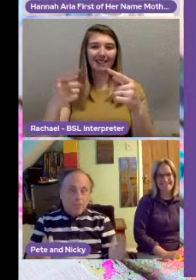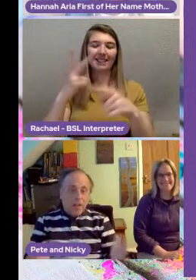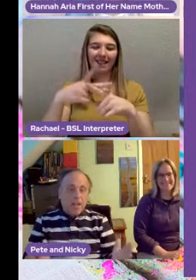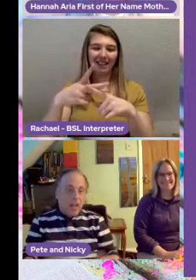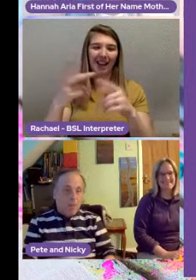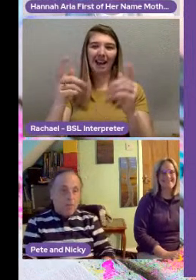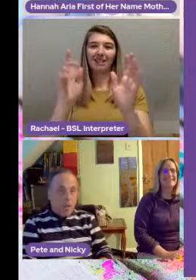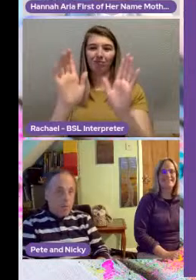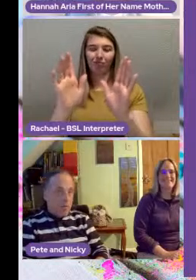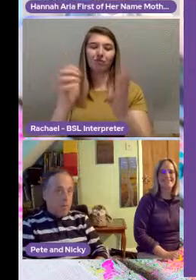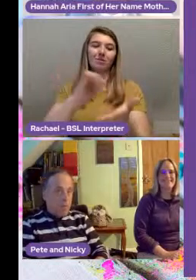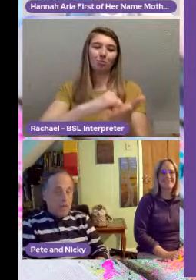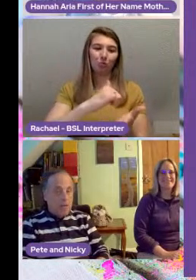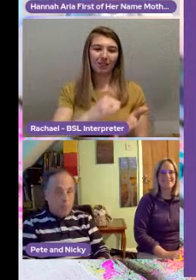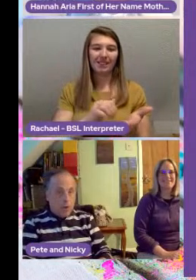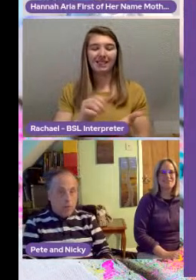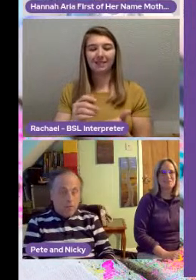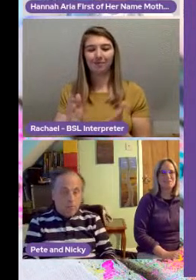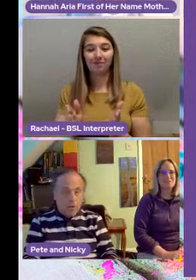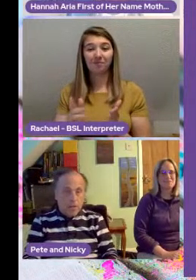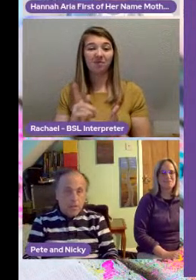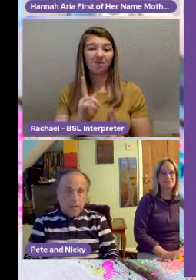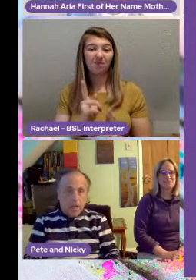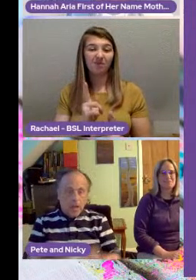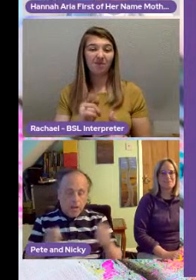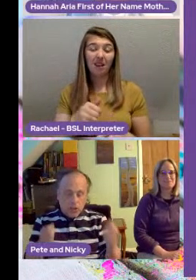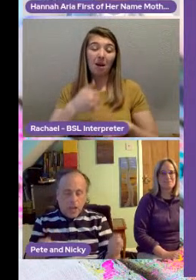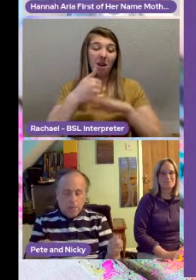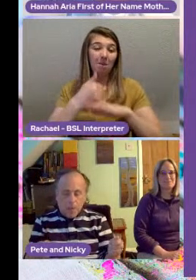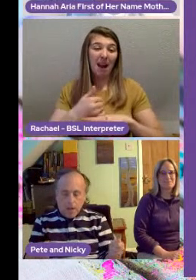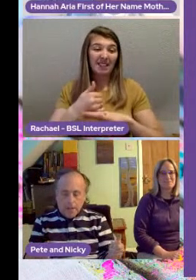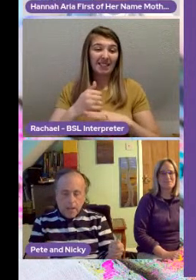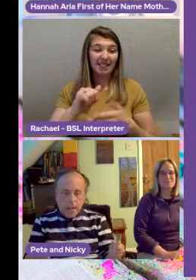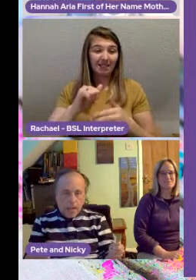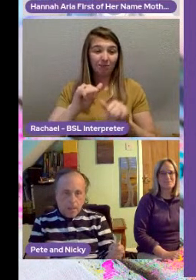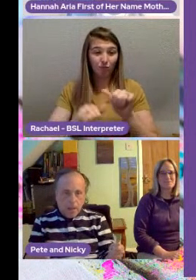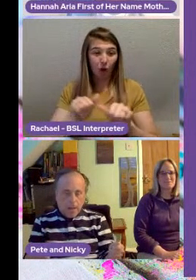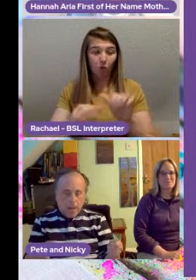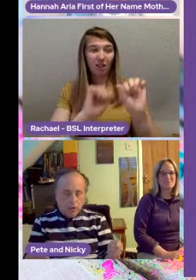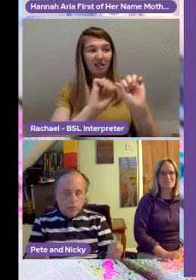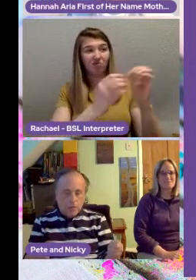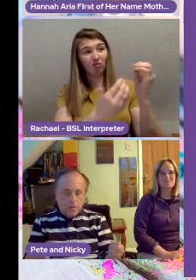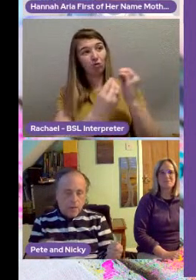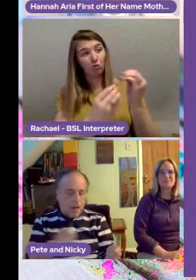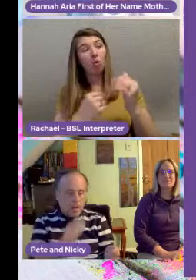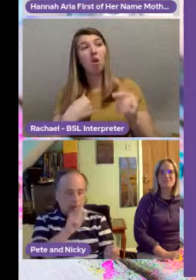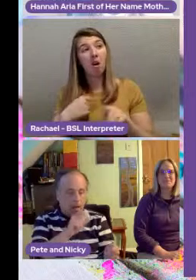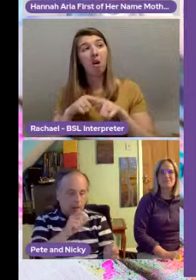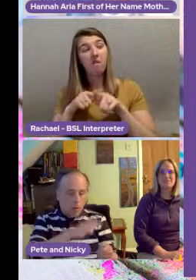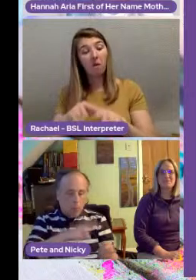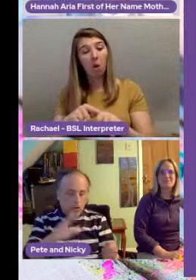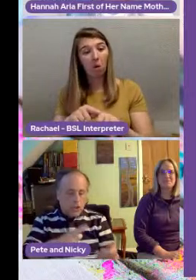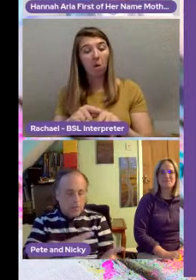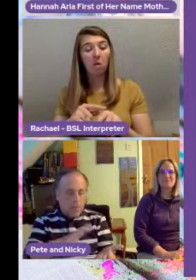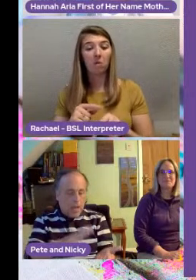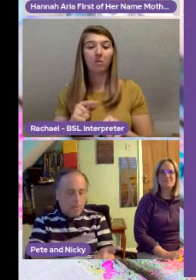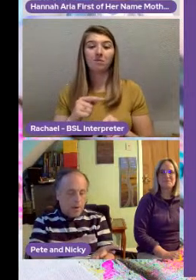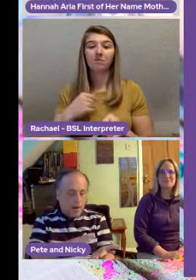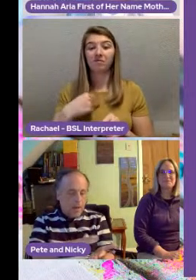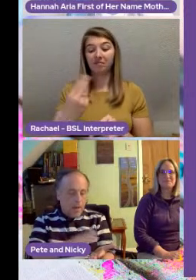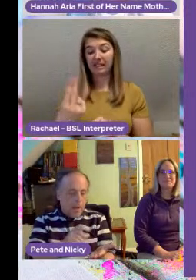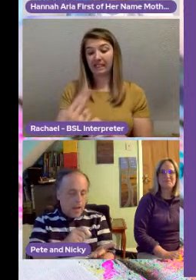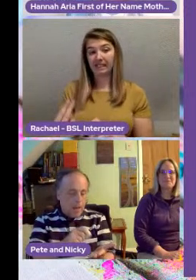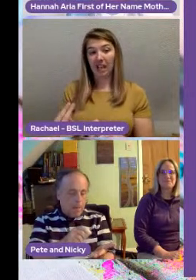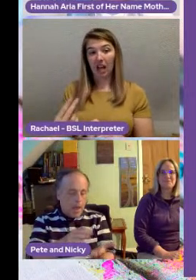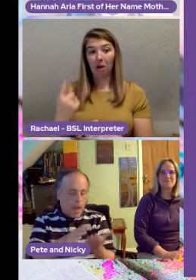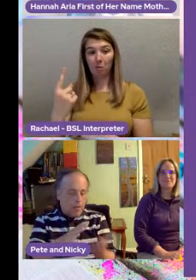but then after that, yeah, it was the basic process of printing. And I just had my design on one sheet of